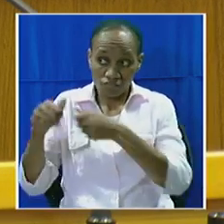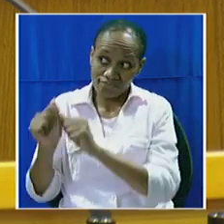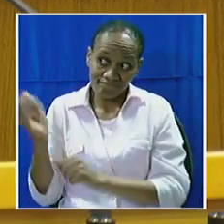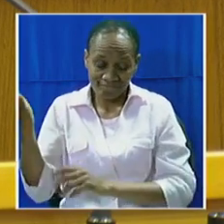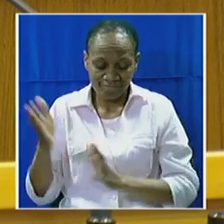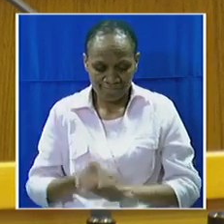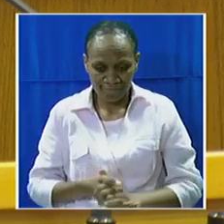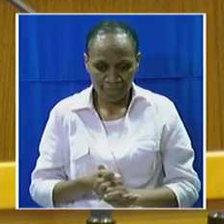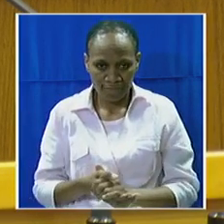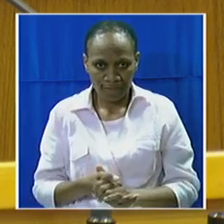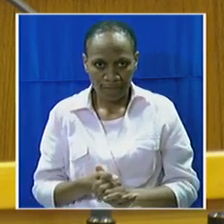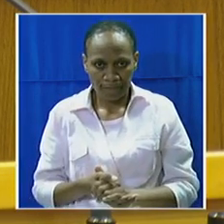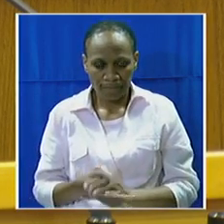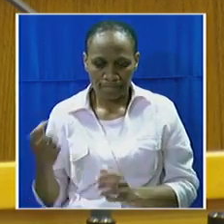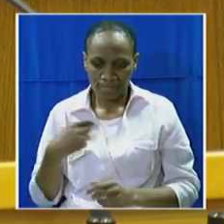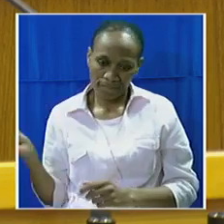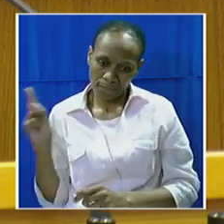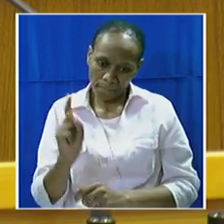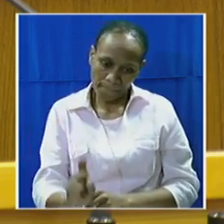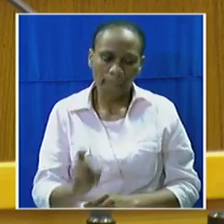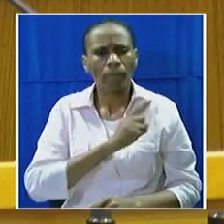udondolo nolwamvila